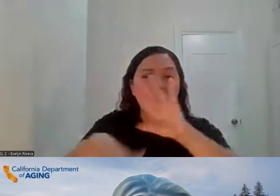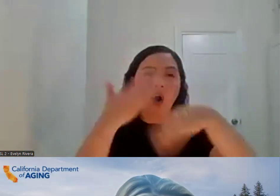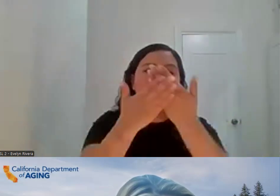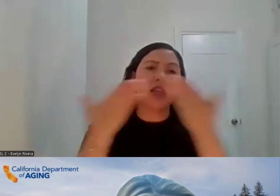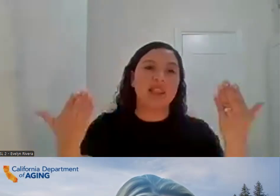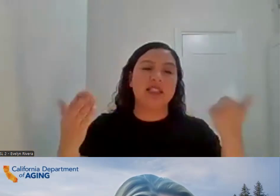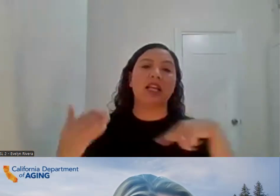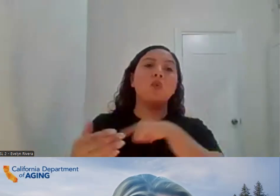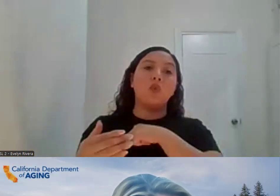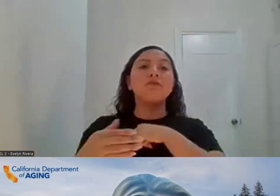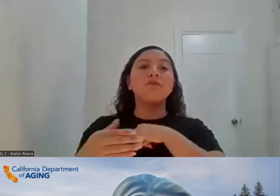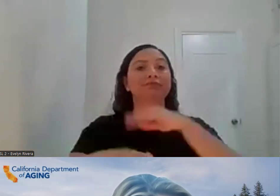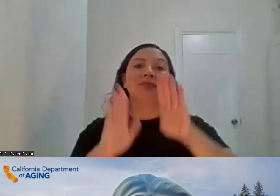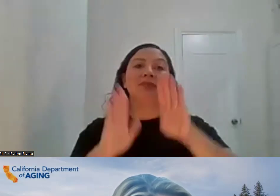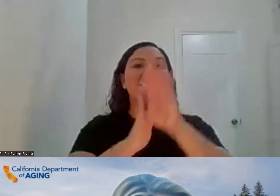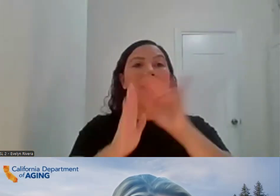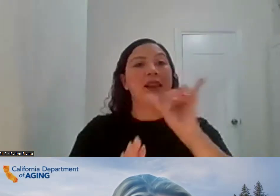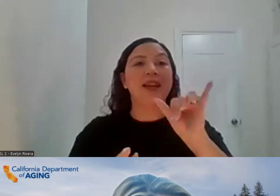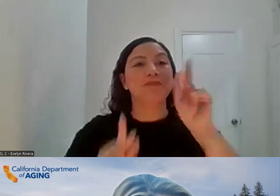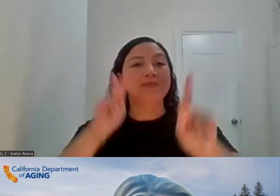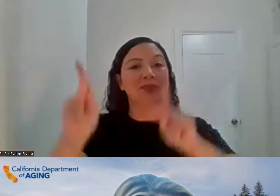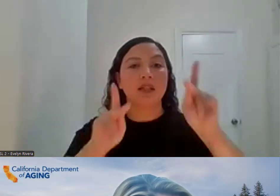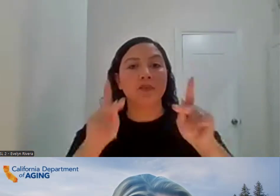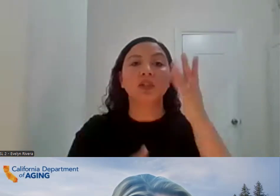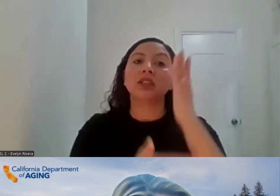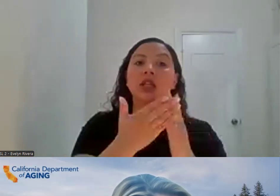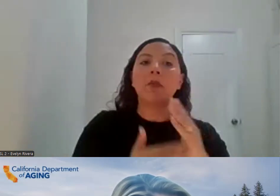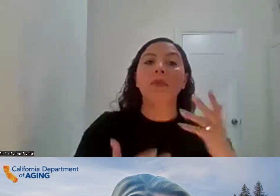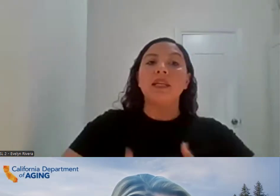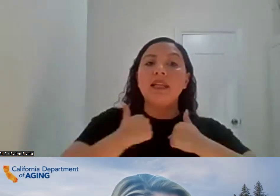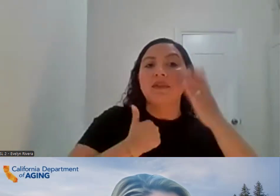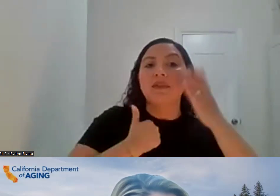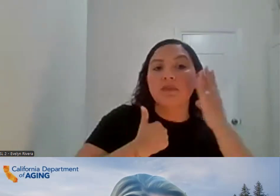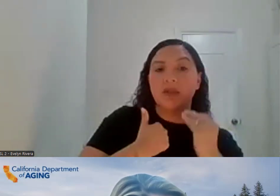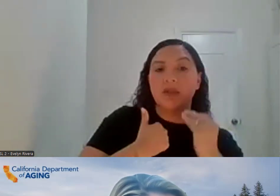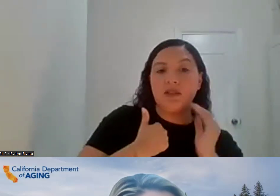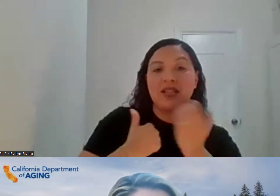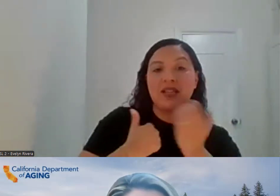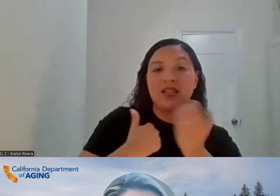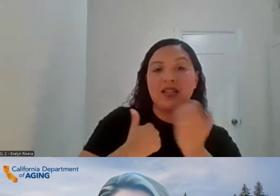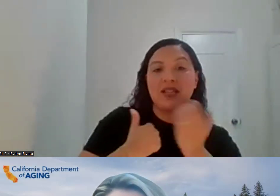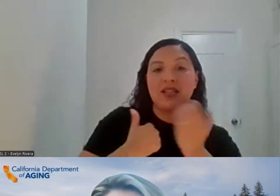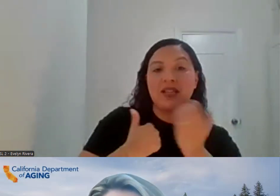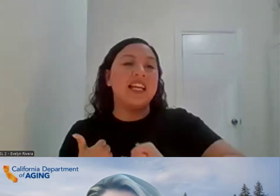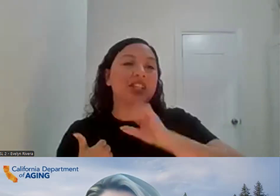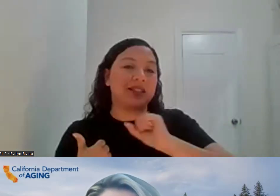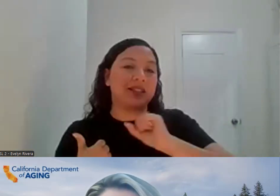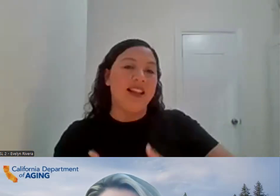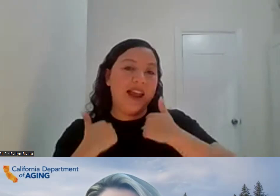do share some lived experience and impact on our aging life. So I'm really excited to be here. Thank you for having